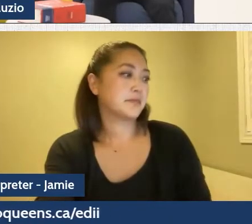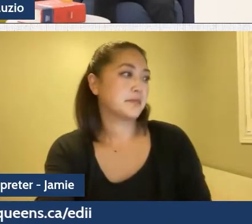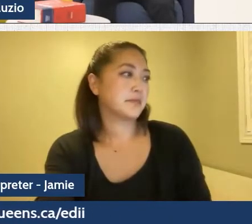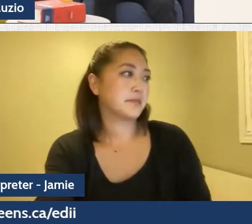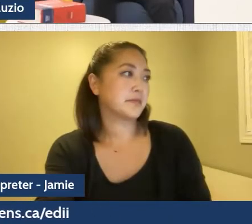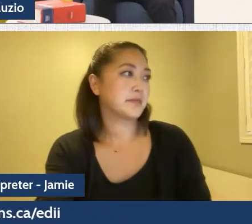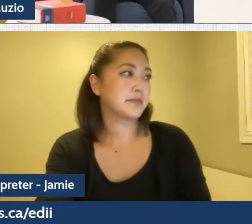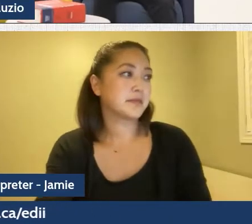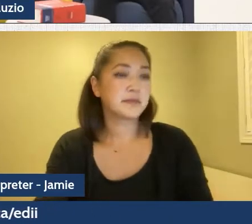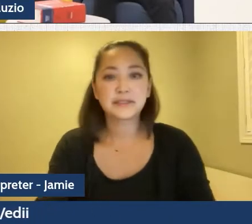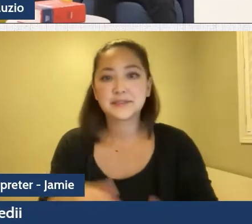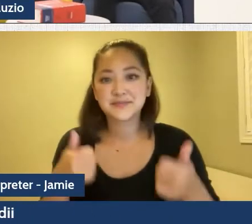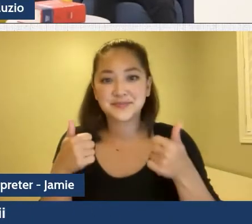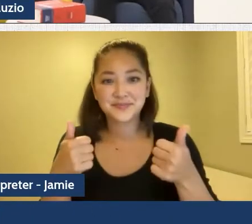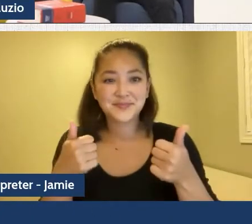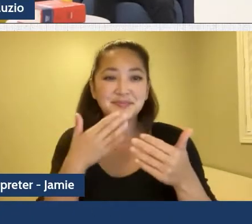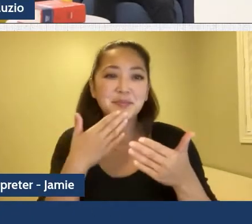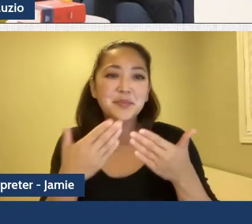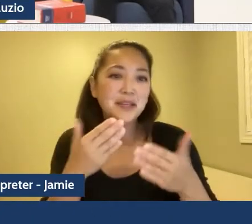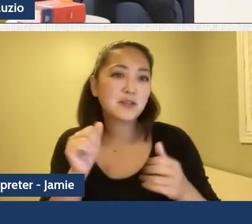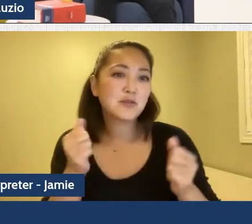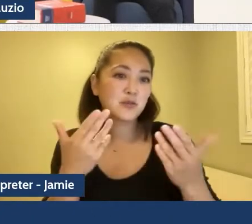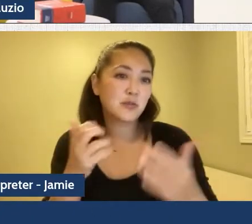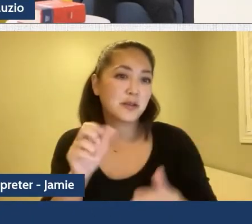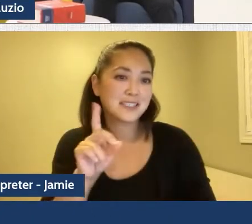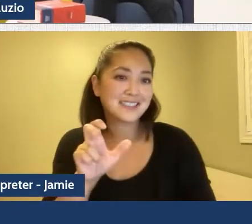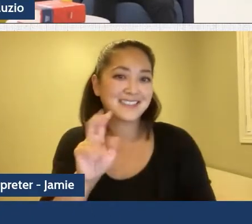Thanks, Dean DeLucia. You're welcome.